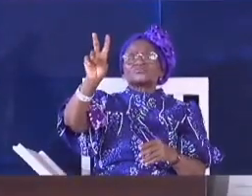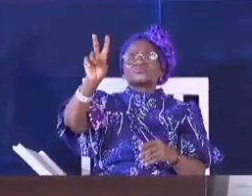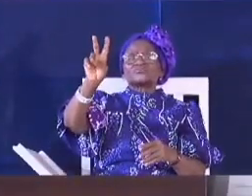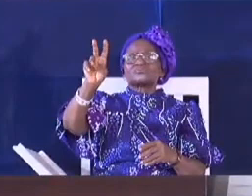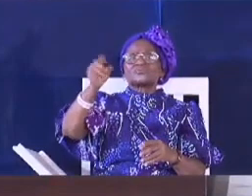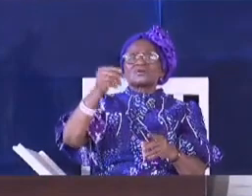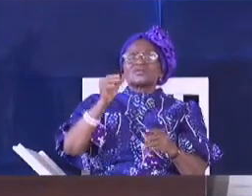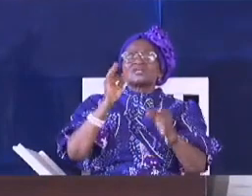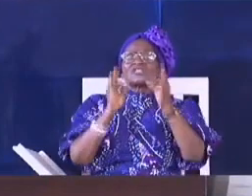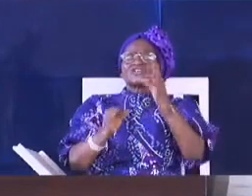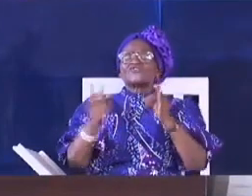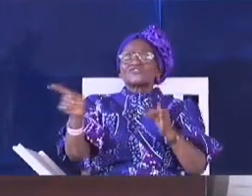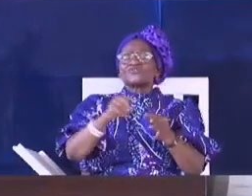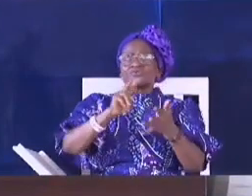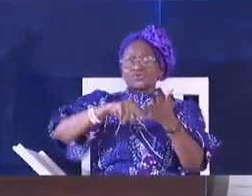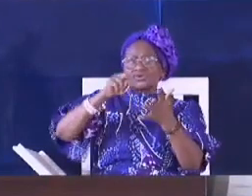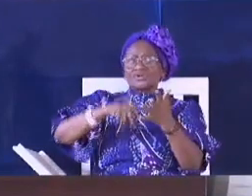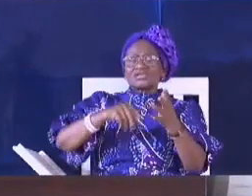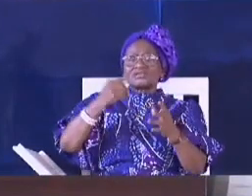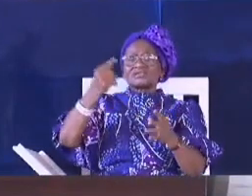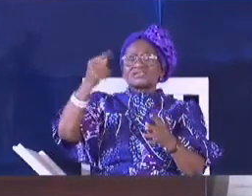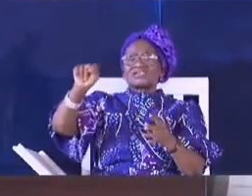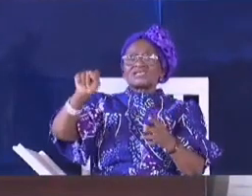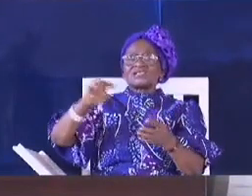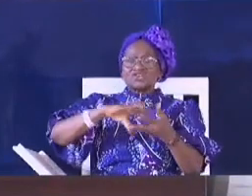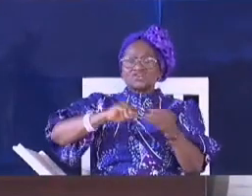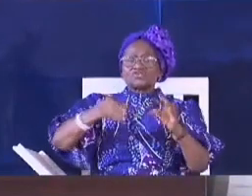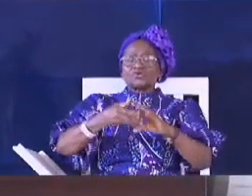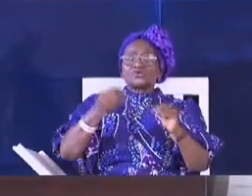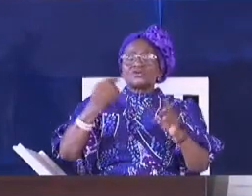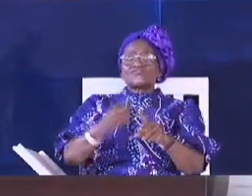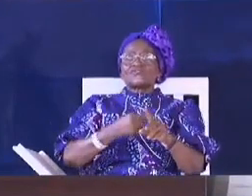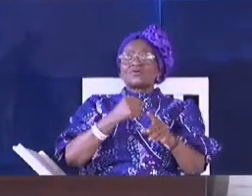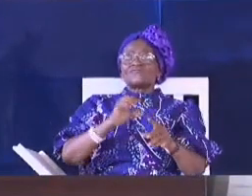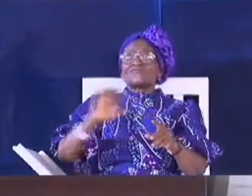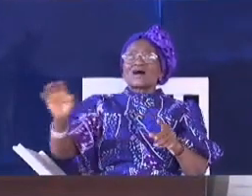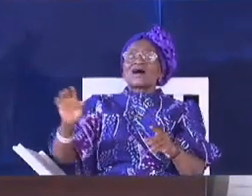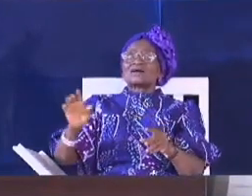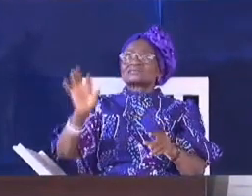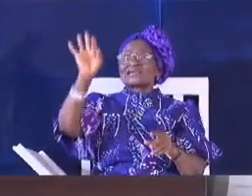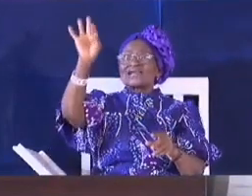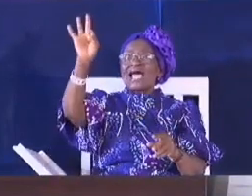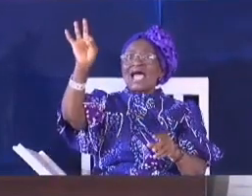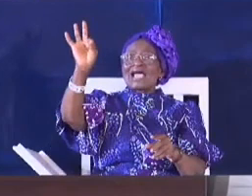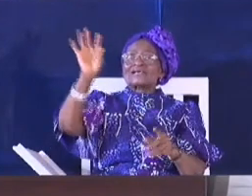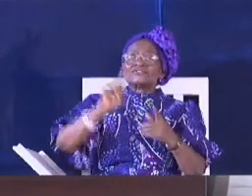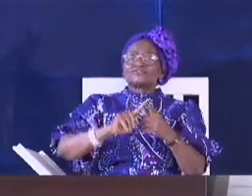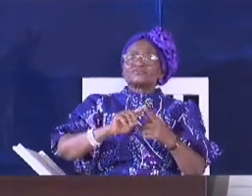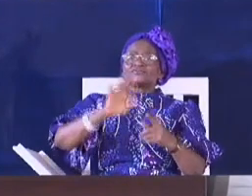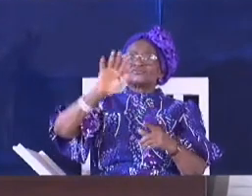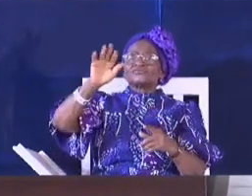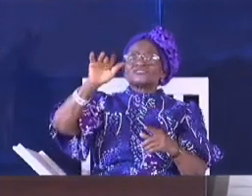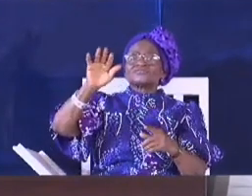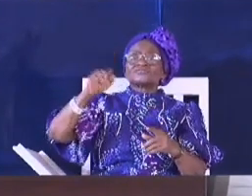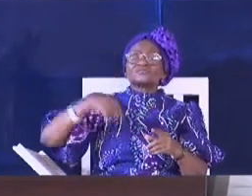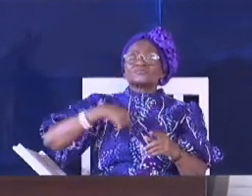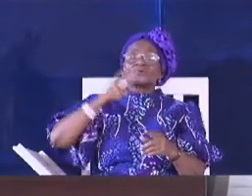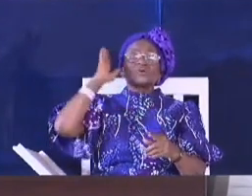if you read the story from verse 9 to 15, and we will be talking about it a little